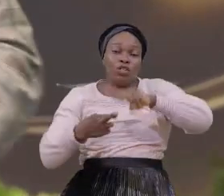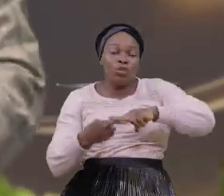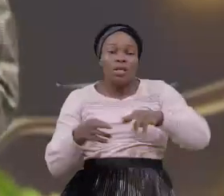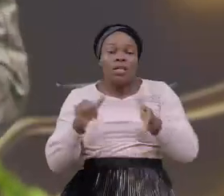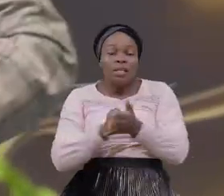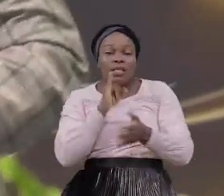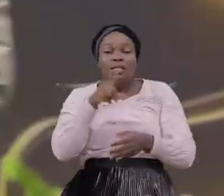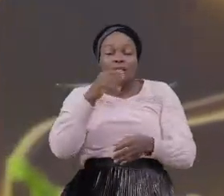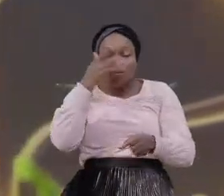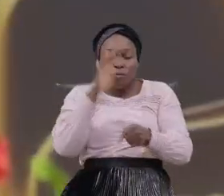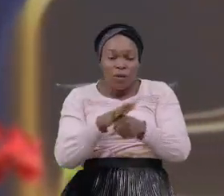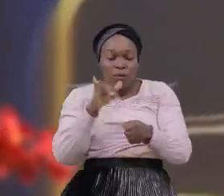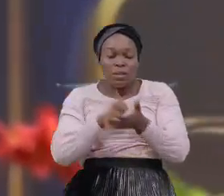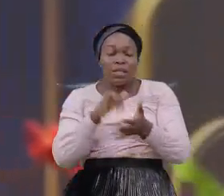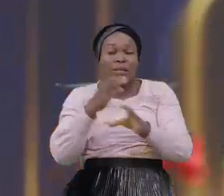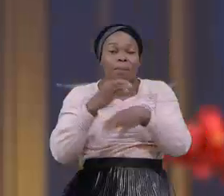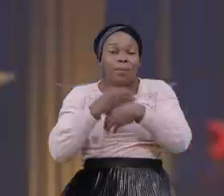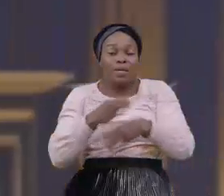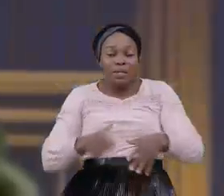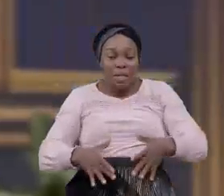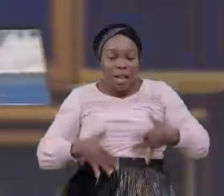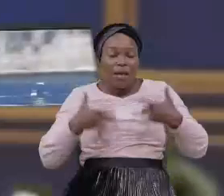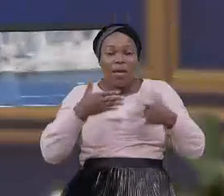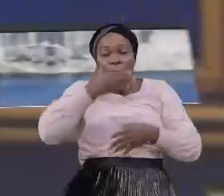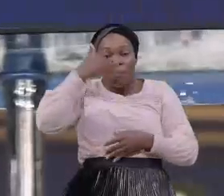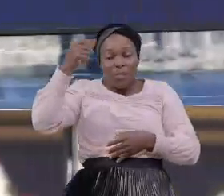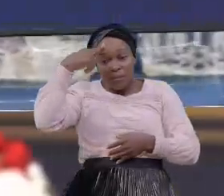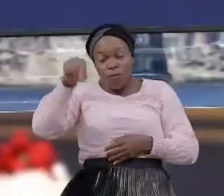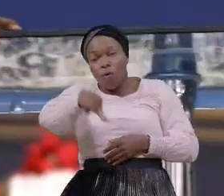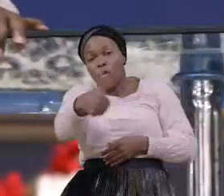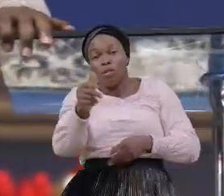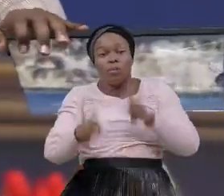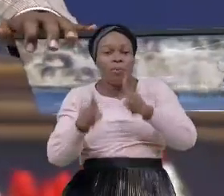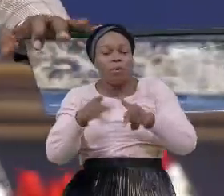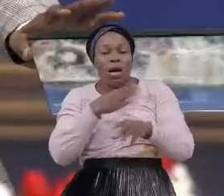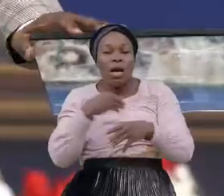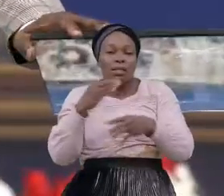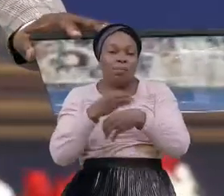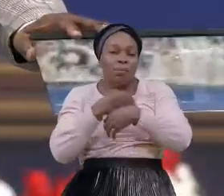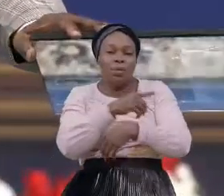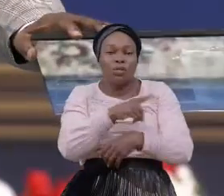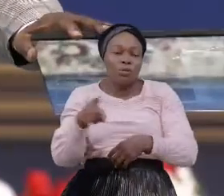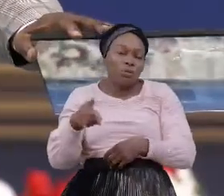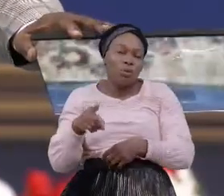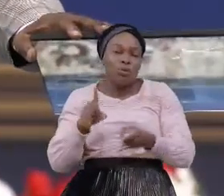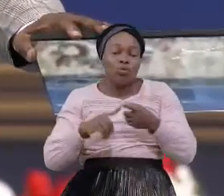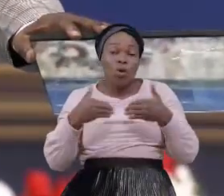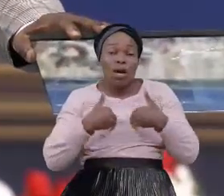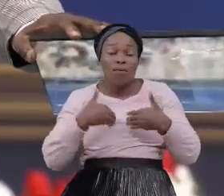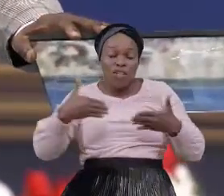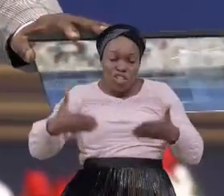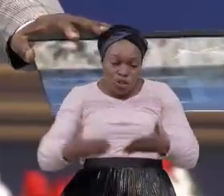better for other people, and it gives you a fresh vow, and it gives you a